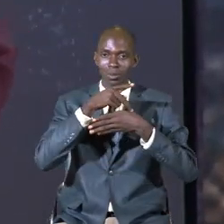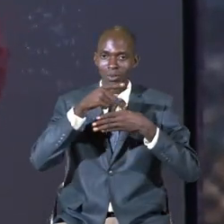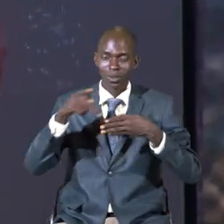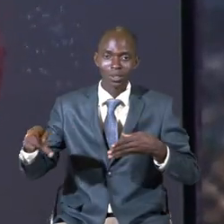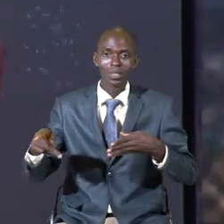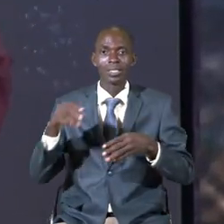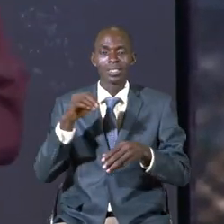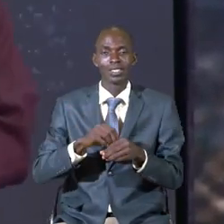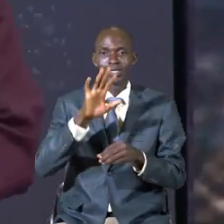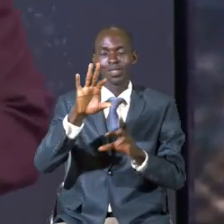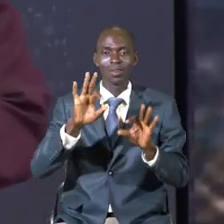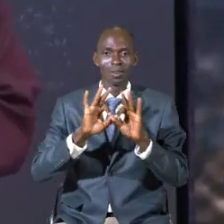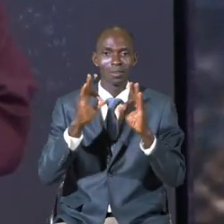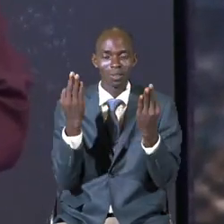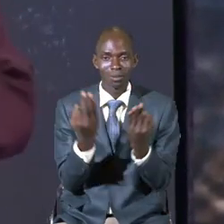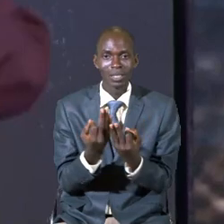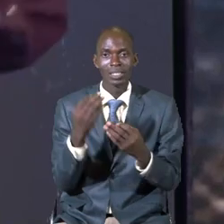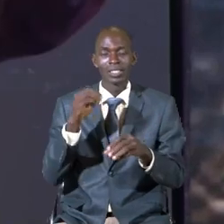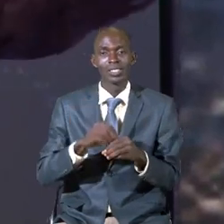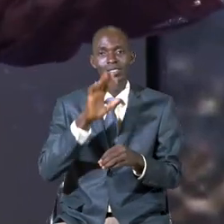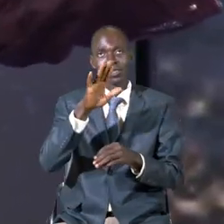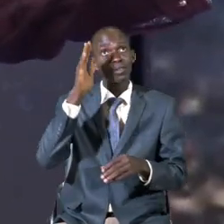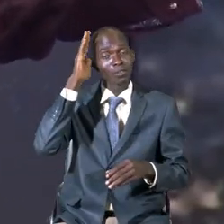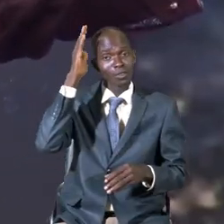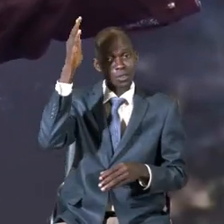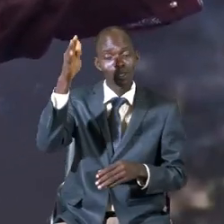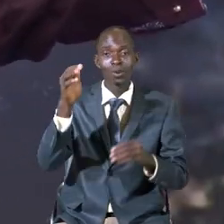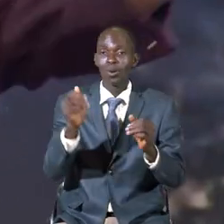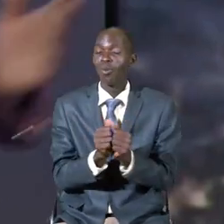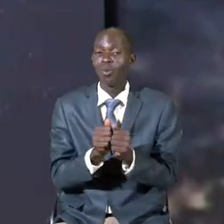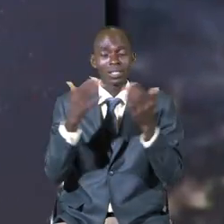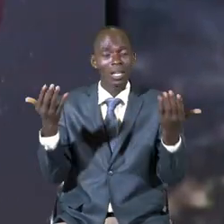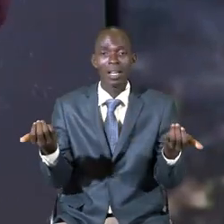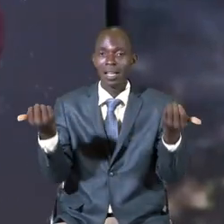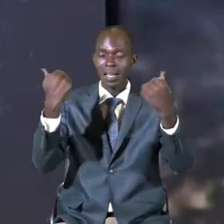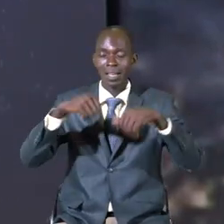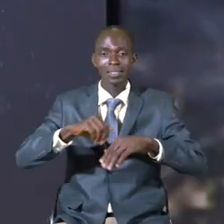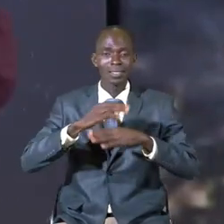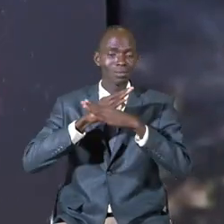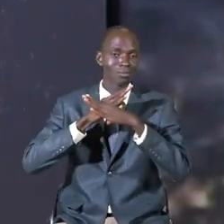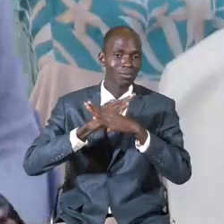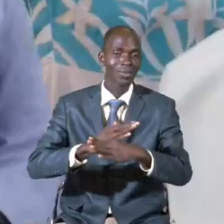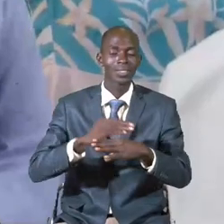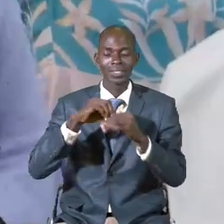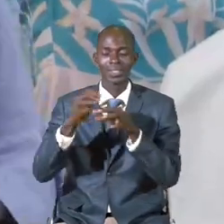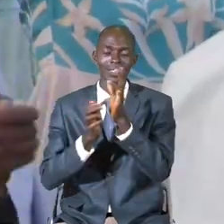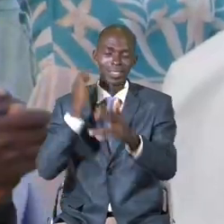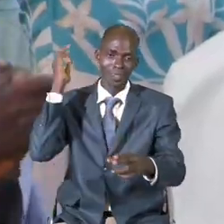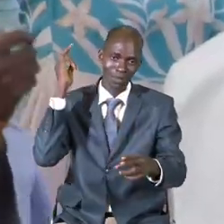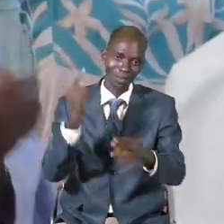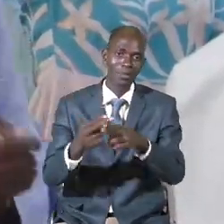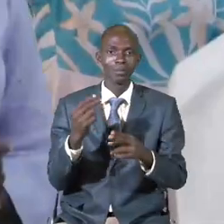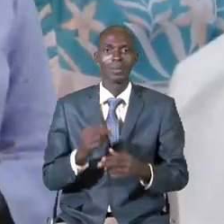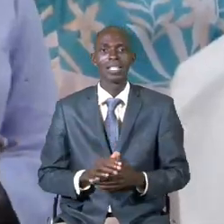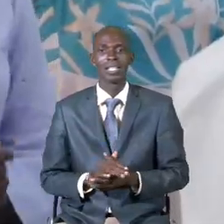your family in your future without any hindrance in jesus name